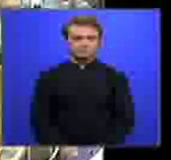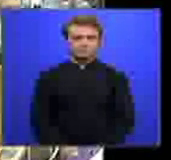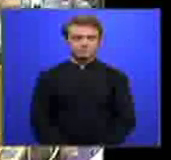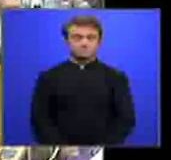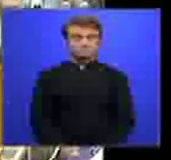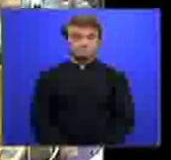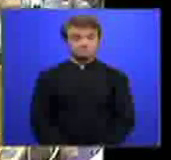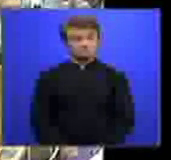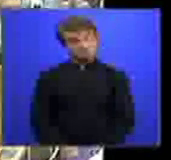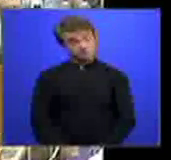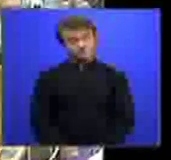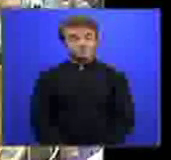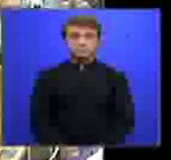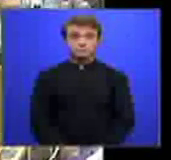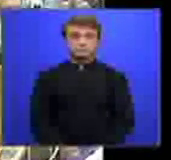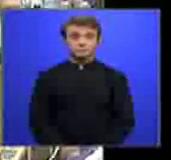Honorable Speaker, I